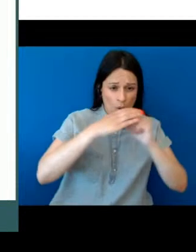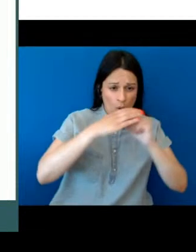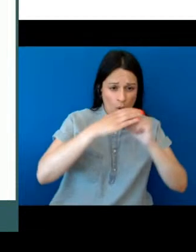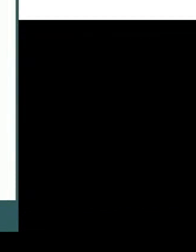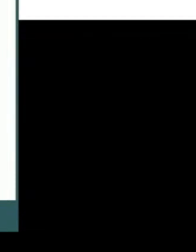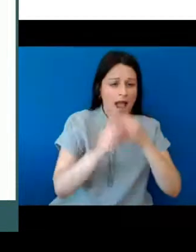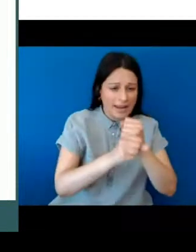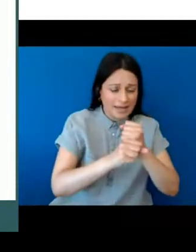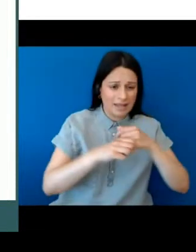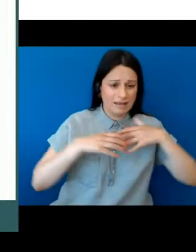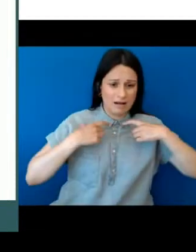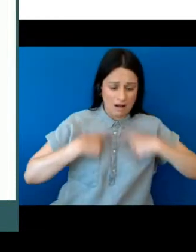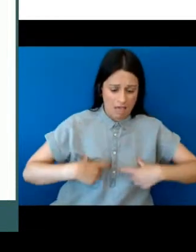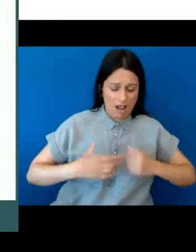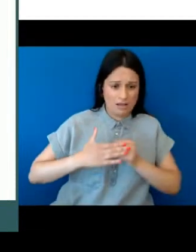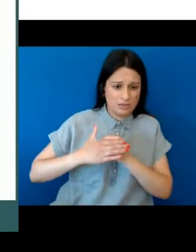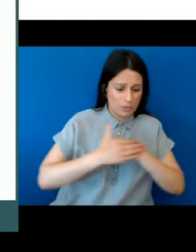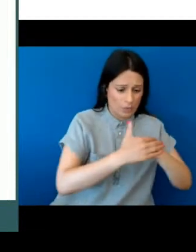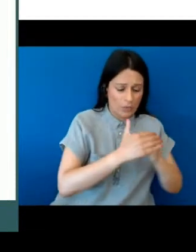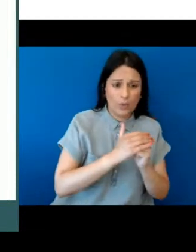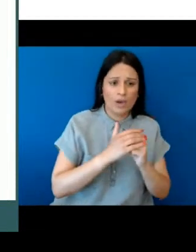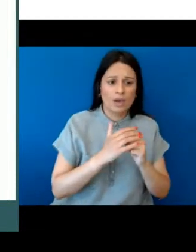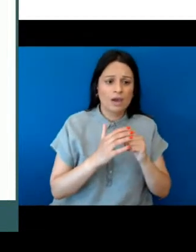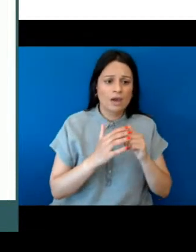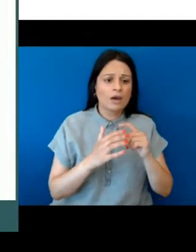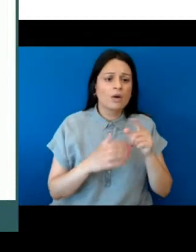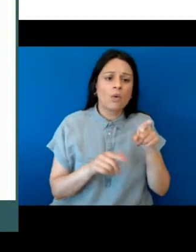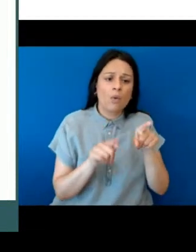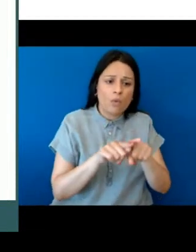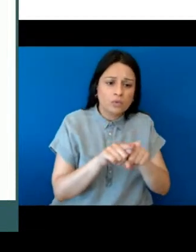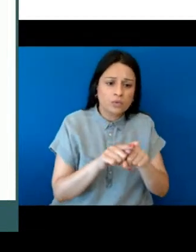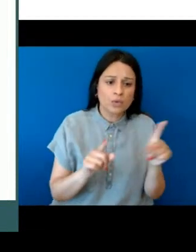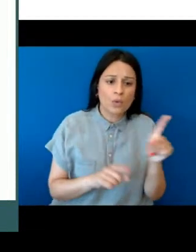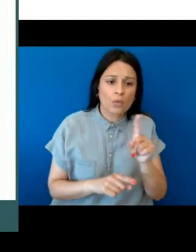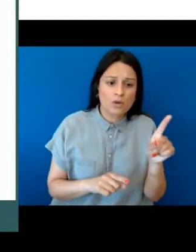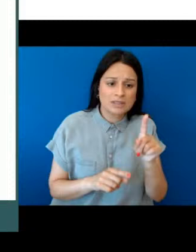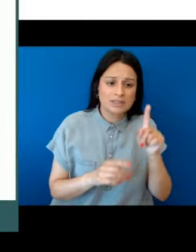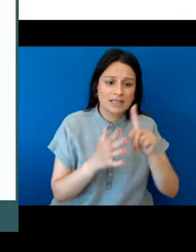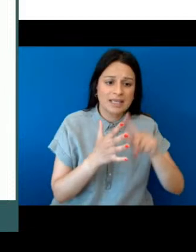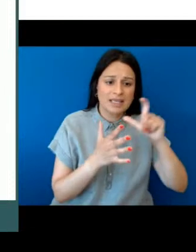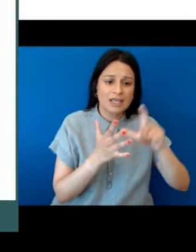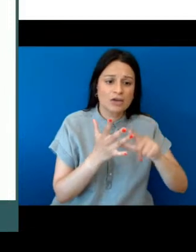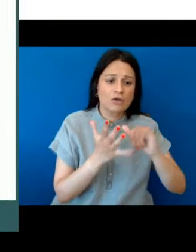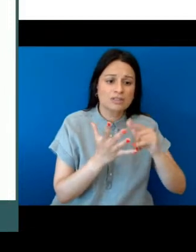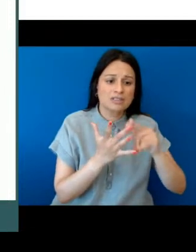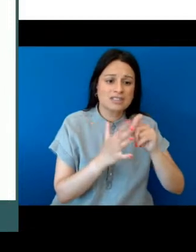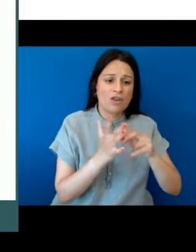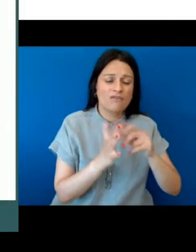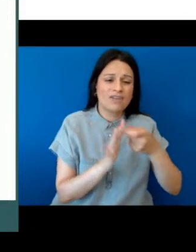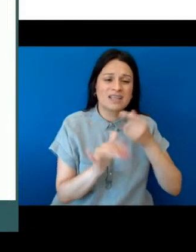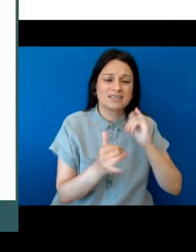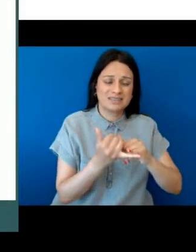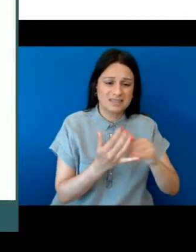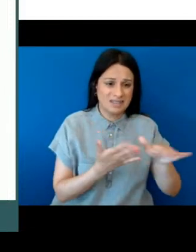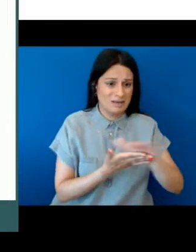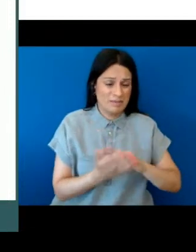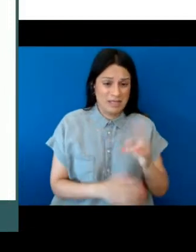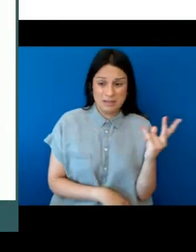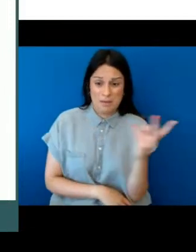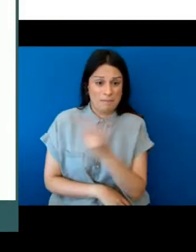And the eosinophil is that cardinal inflammatory cell. And these patients just block